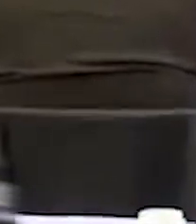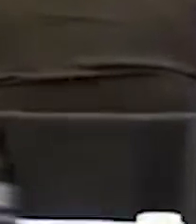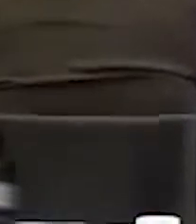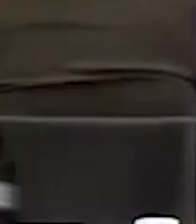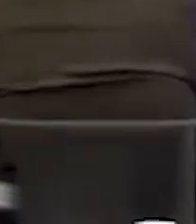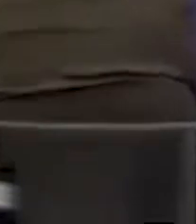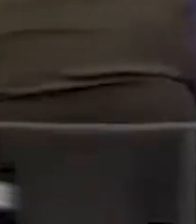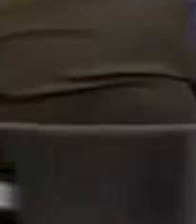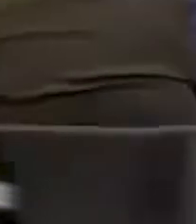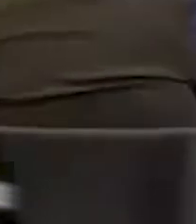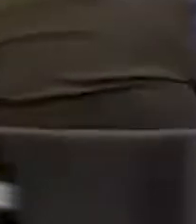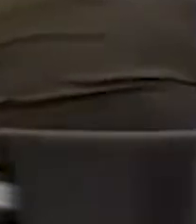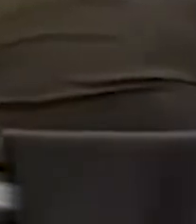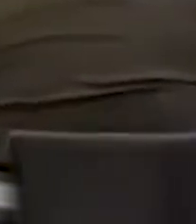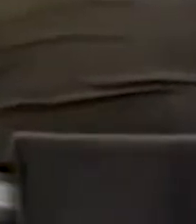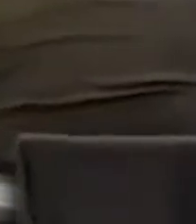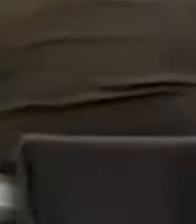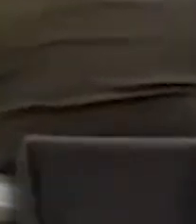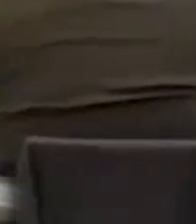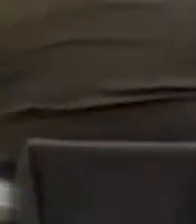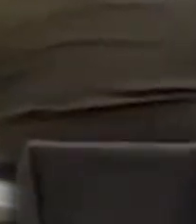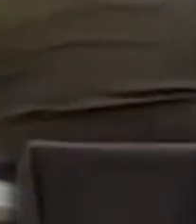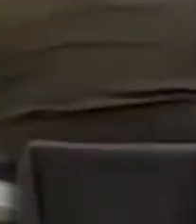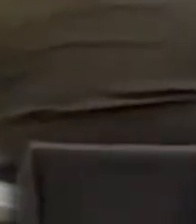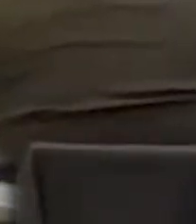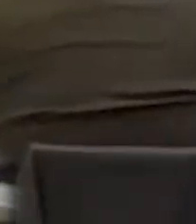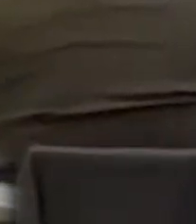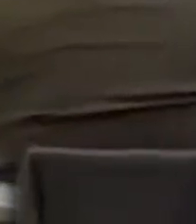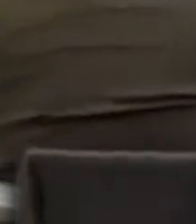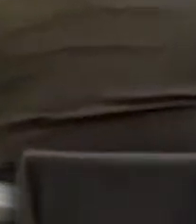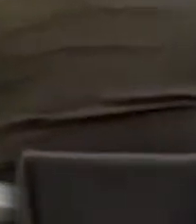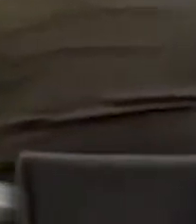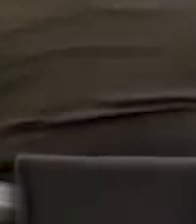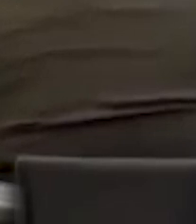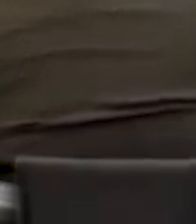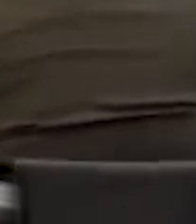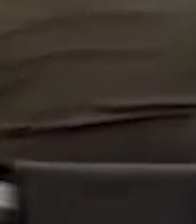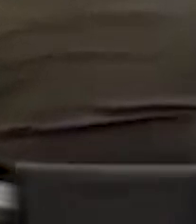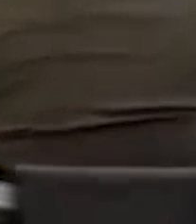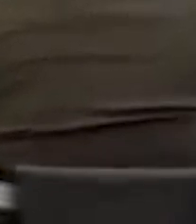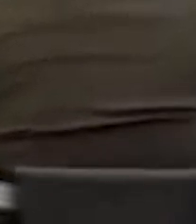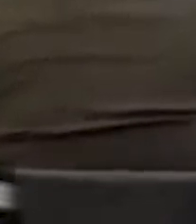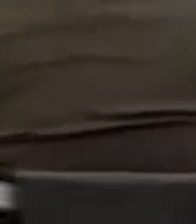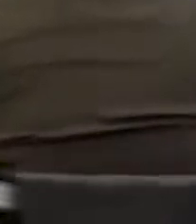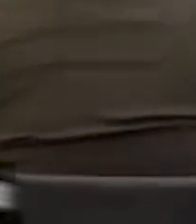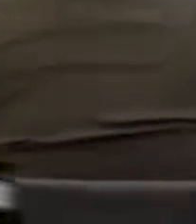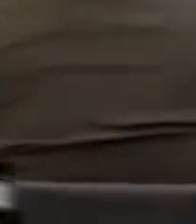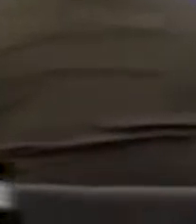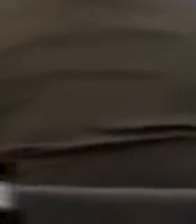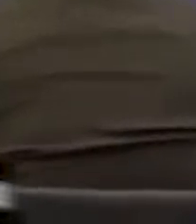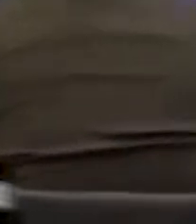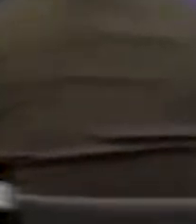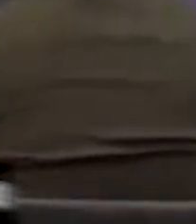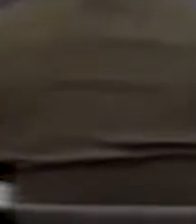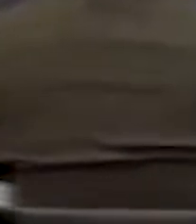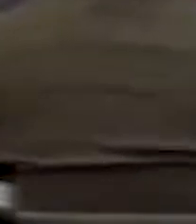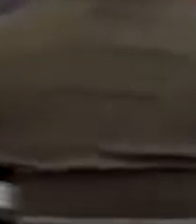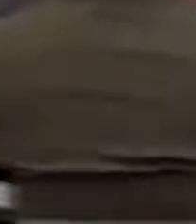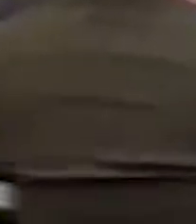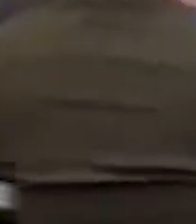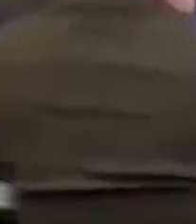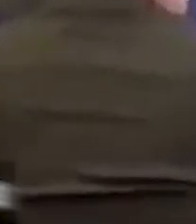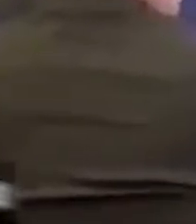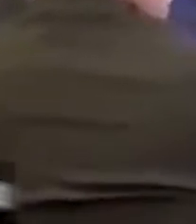So they don't actually measure the skills of the candidate. And so maybe this could be a potential blind spot to